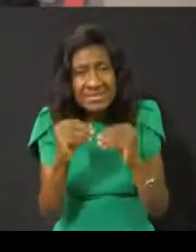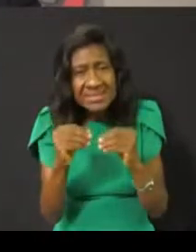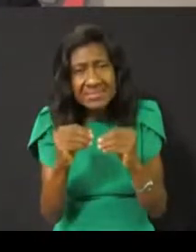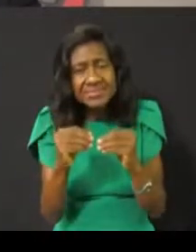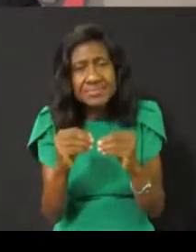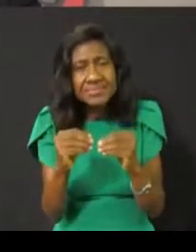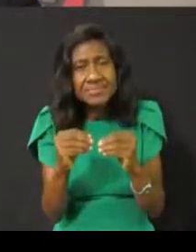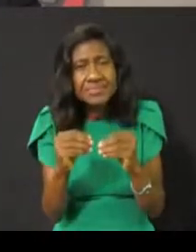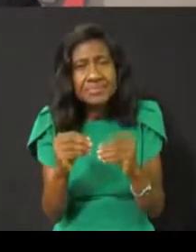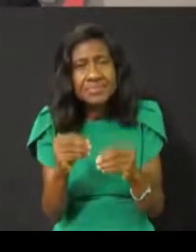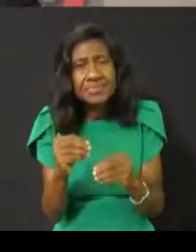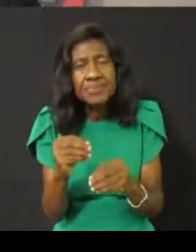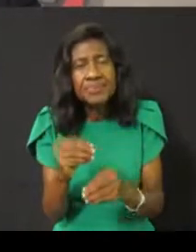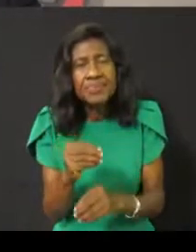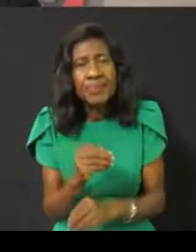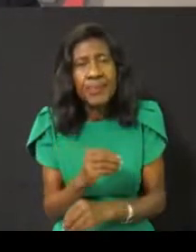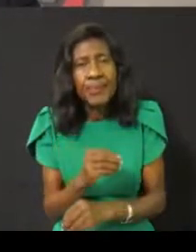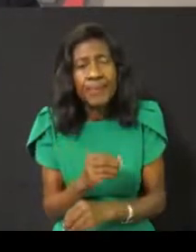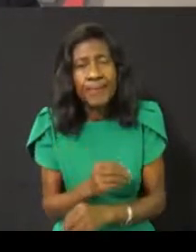civic sector